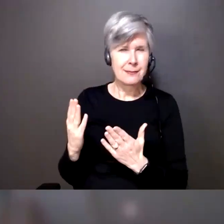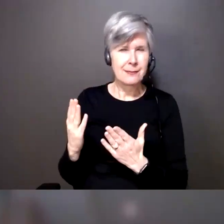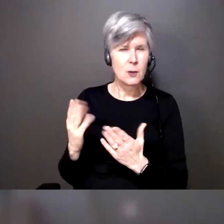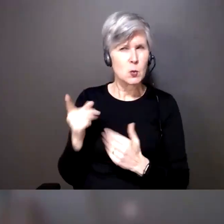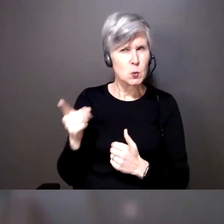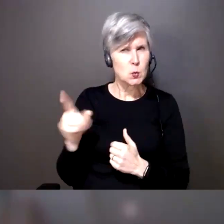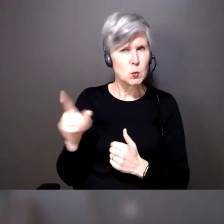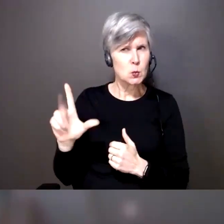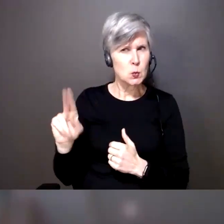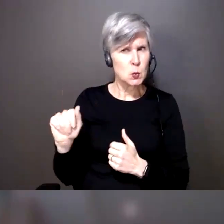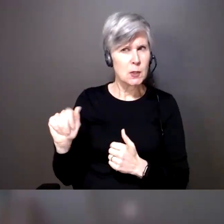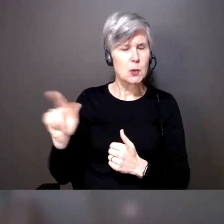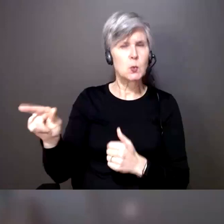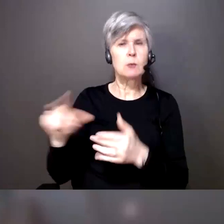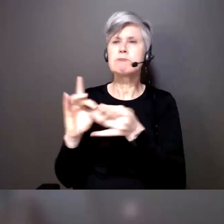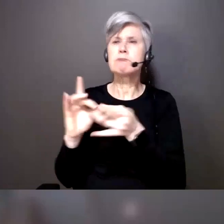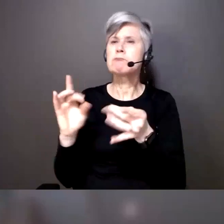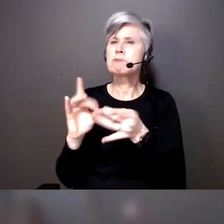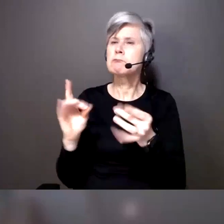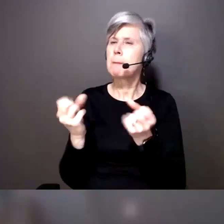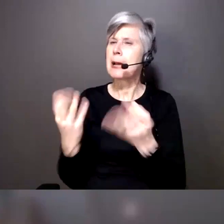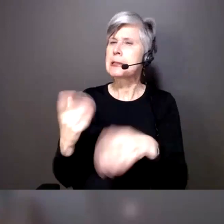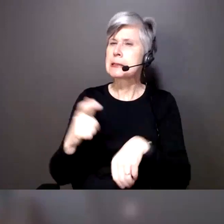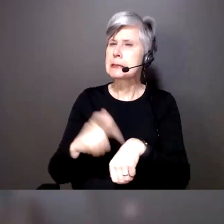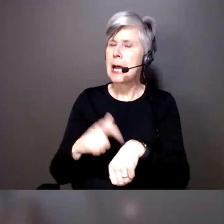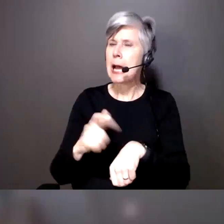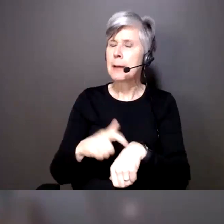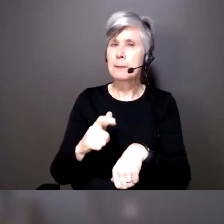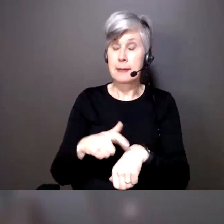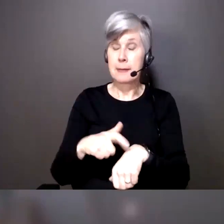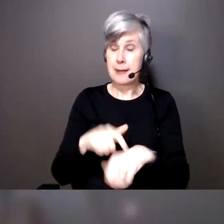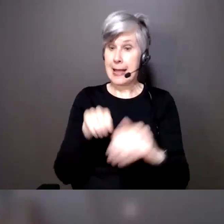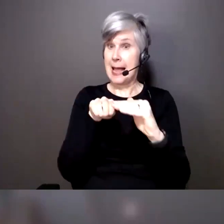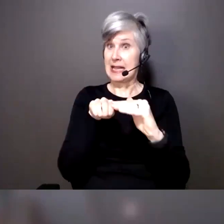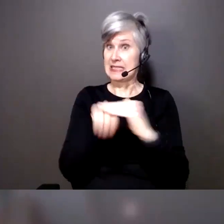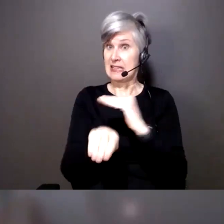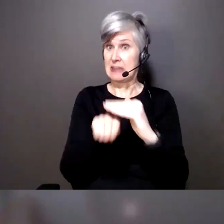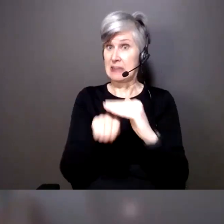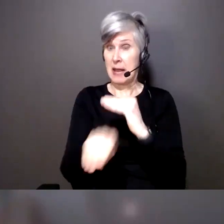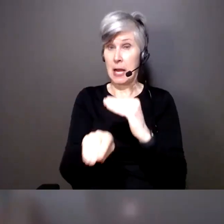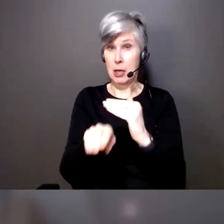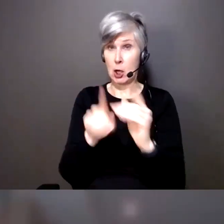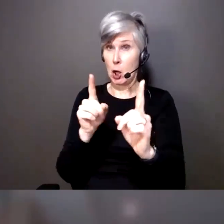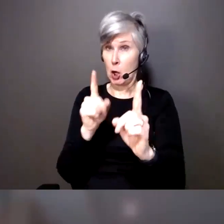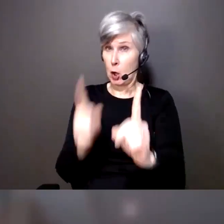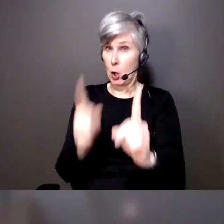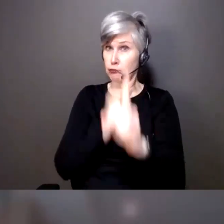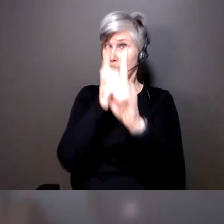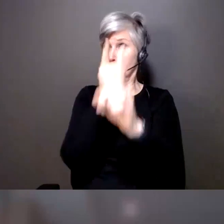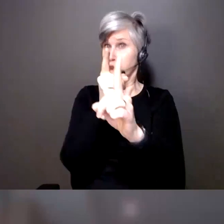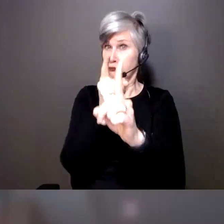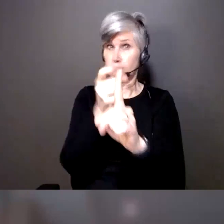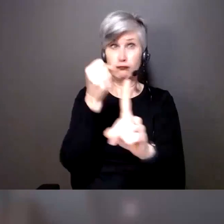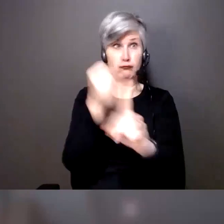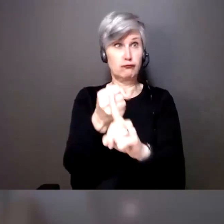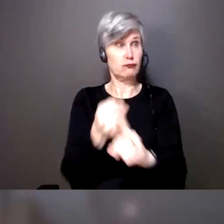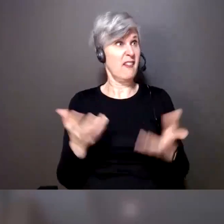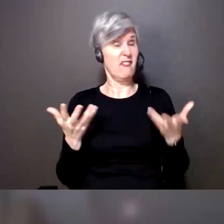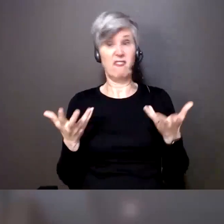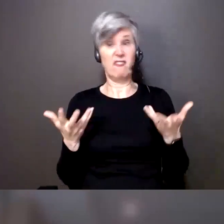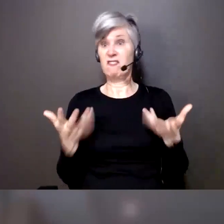accessibility is not a destination, but a journey. Can you tell us a little bit more of how you conceptualize workplace accommodations as part of